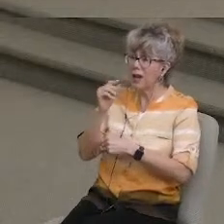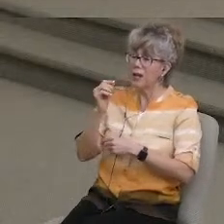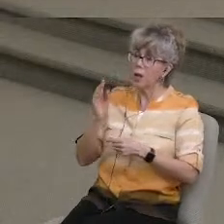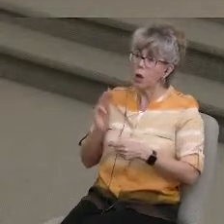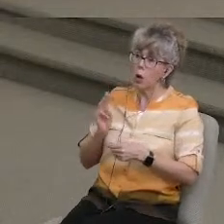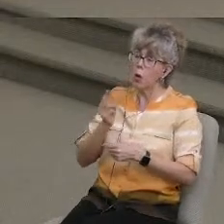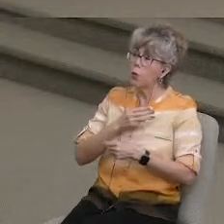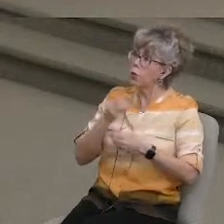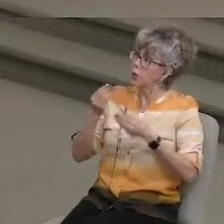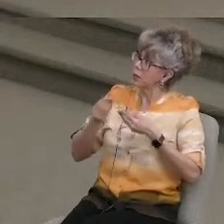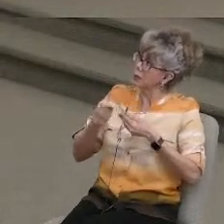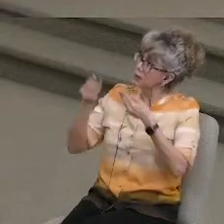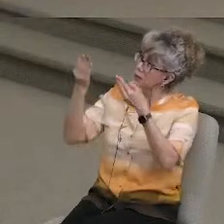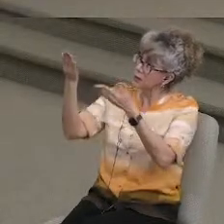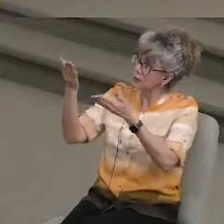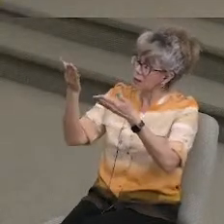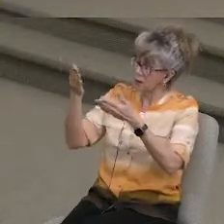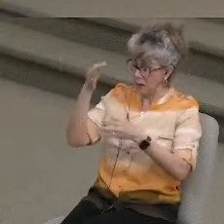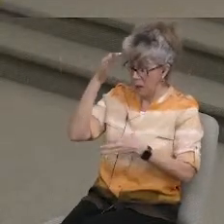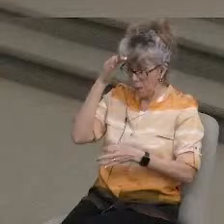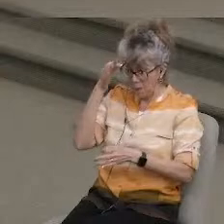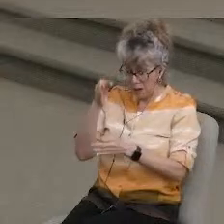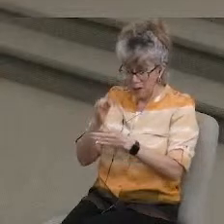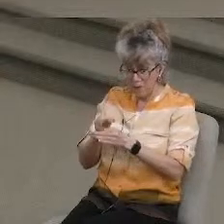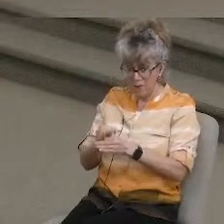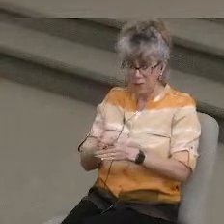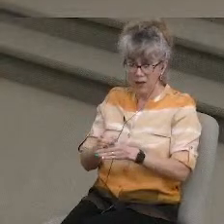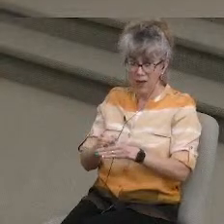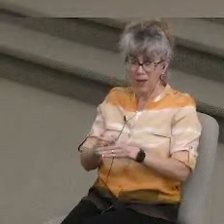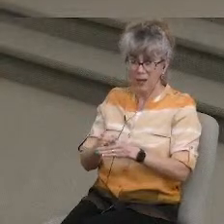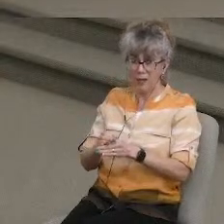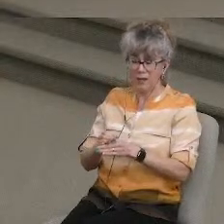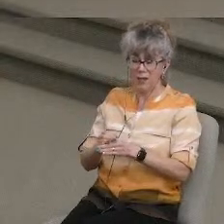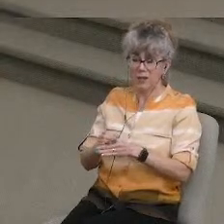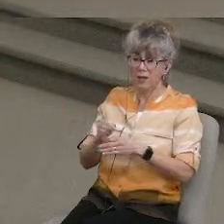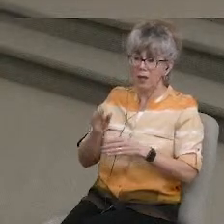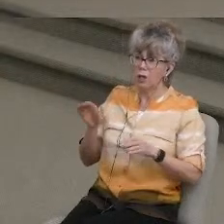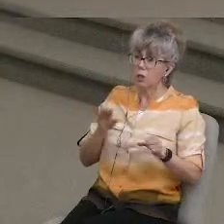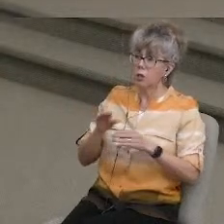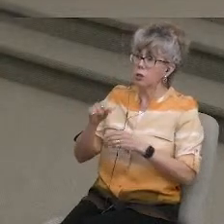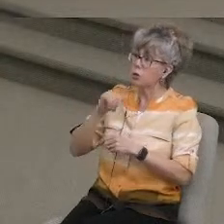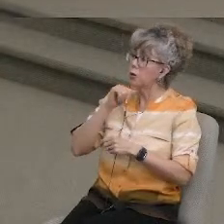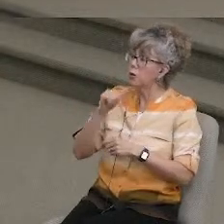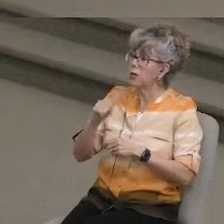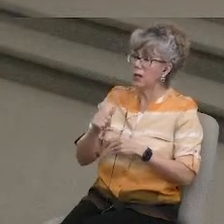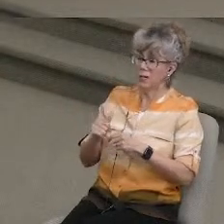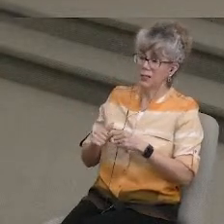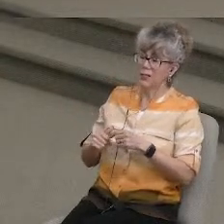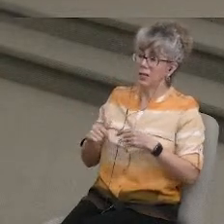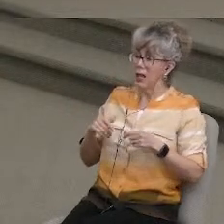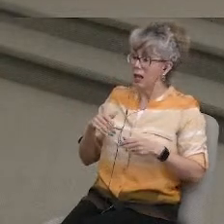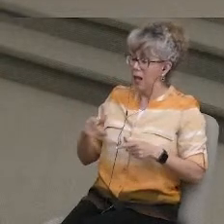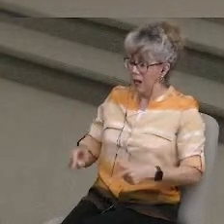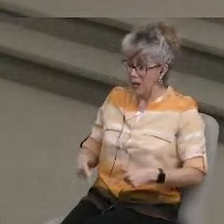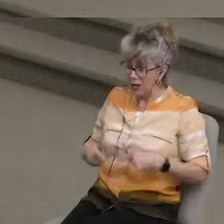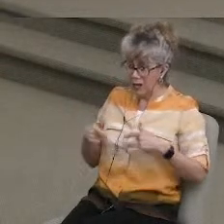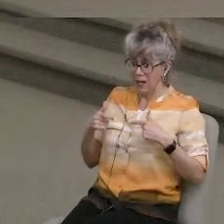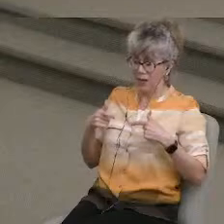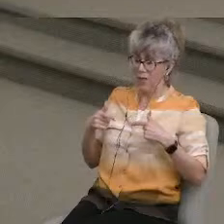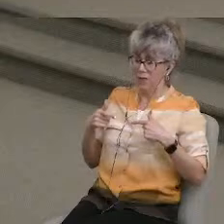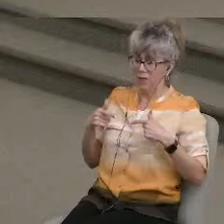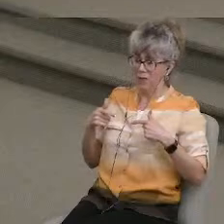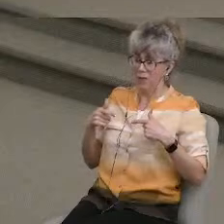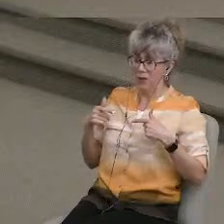we, by faith, our sermon series on by faith, we, by faith, do not live in despair. I know it's